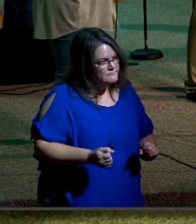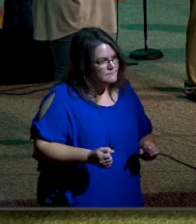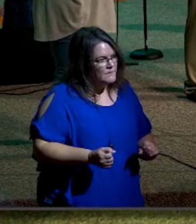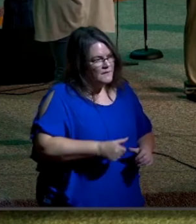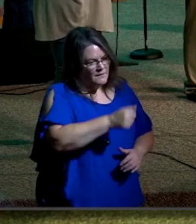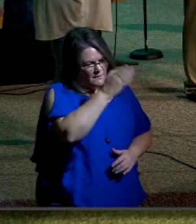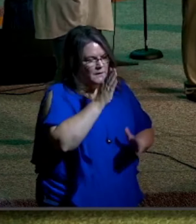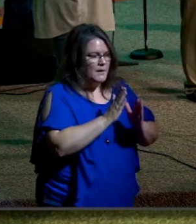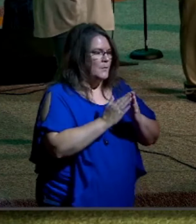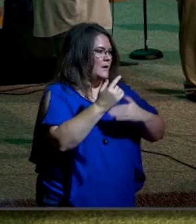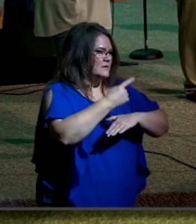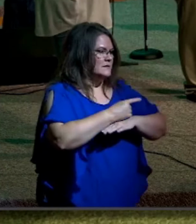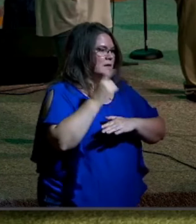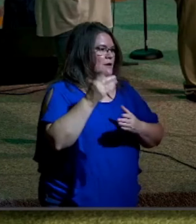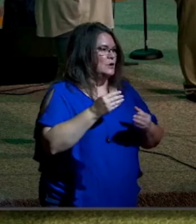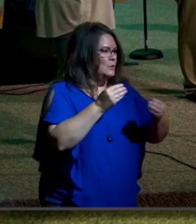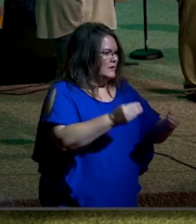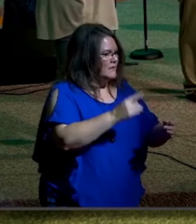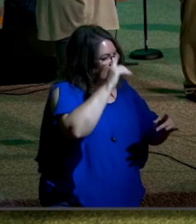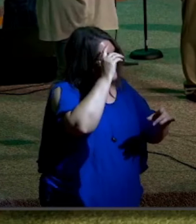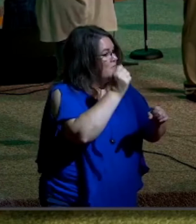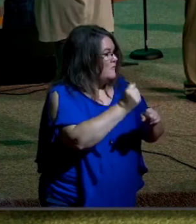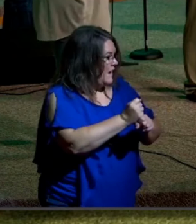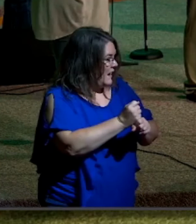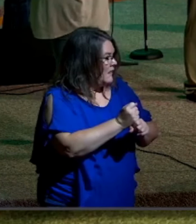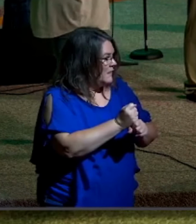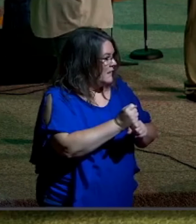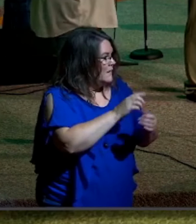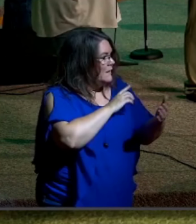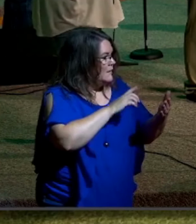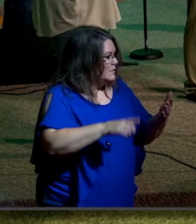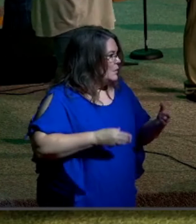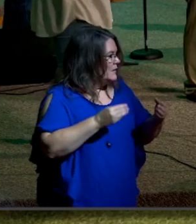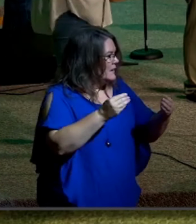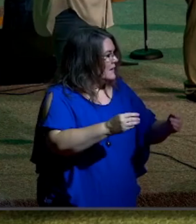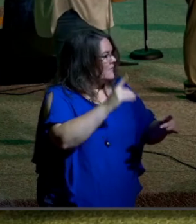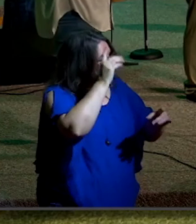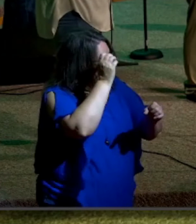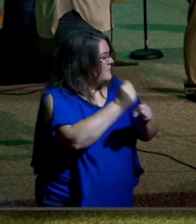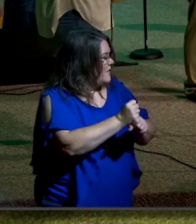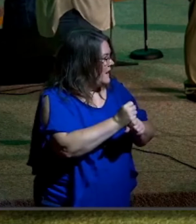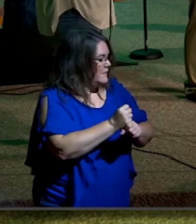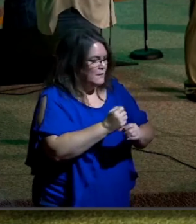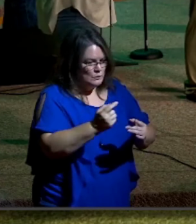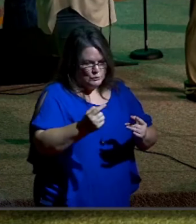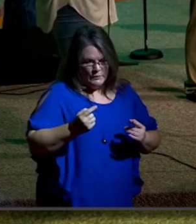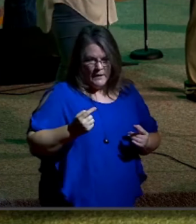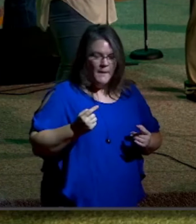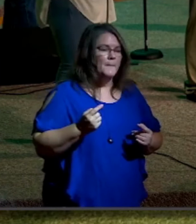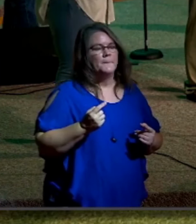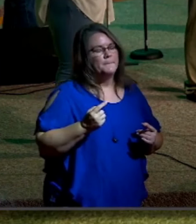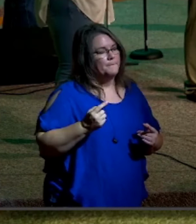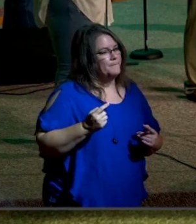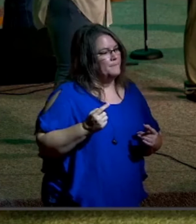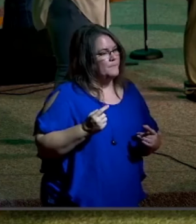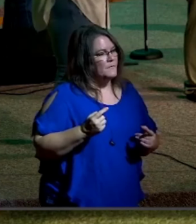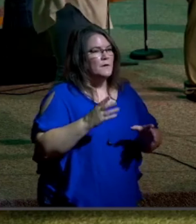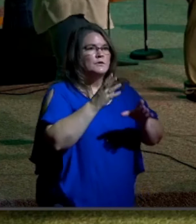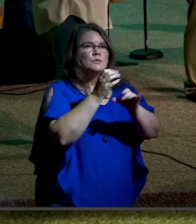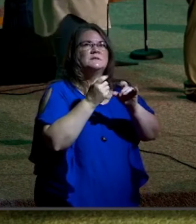that you would give them faith. Lord, you would give them faith to come forward, to receive from